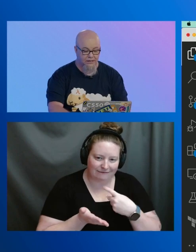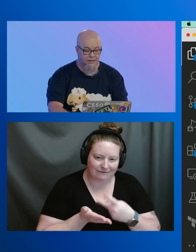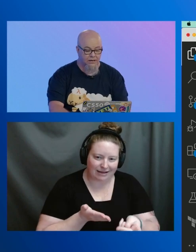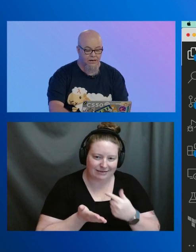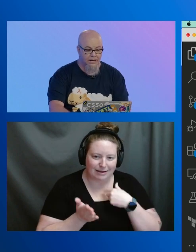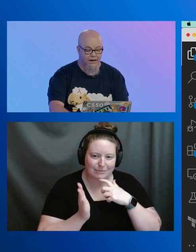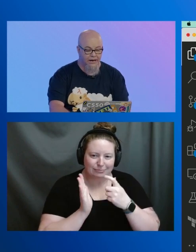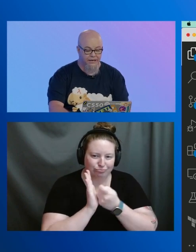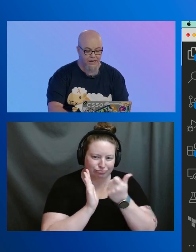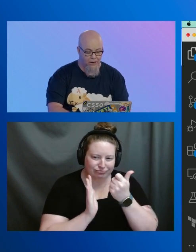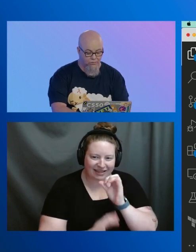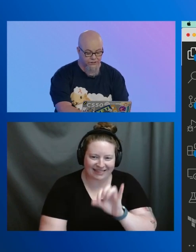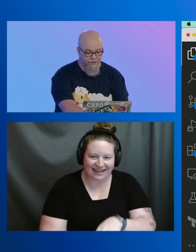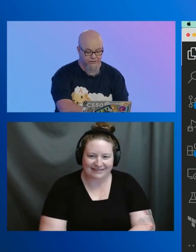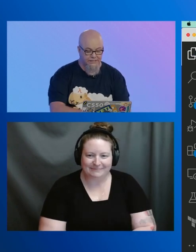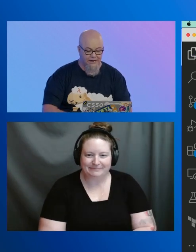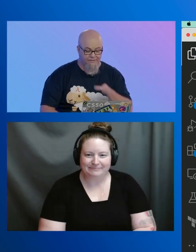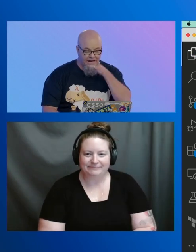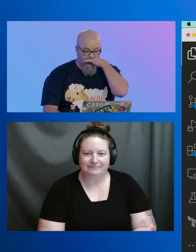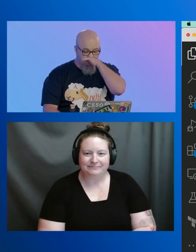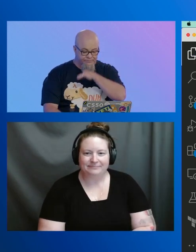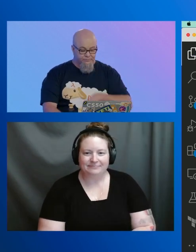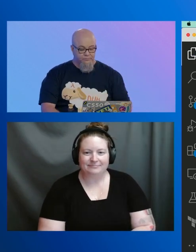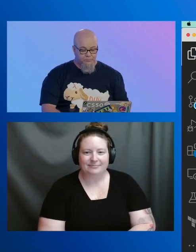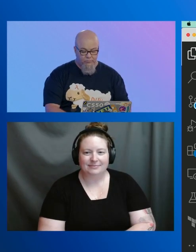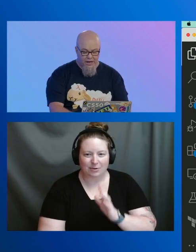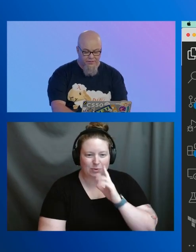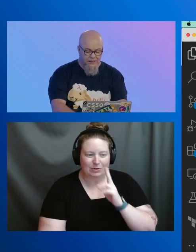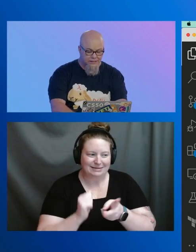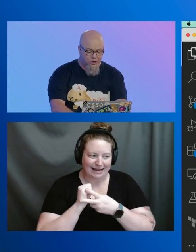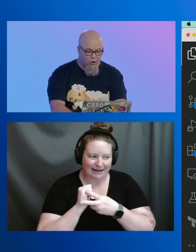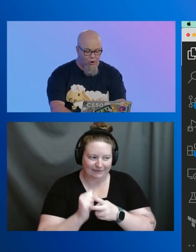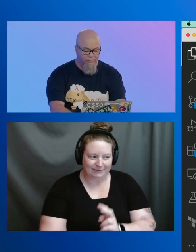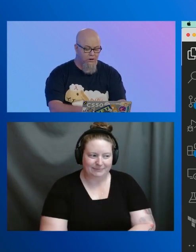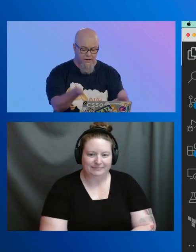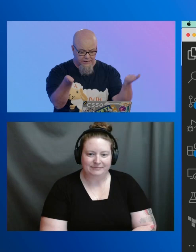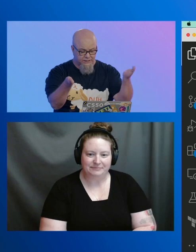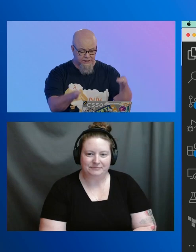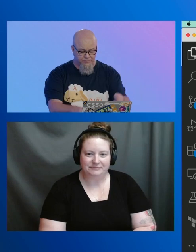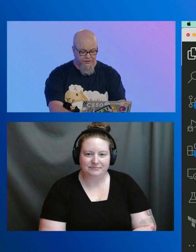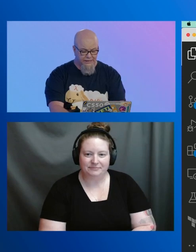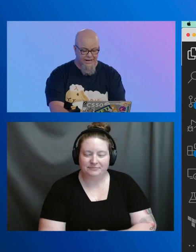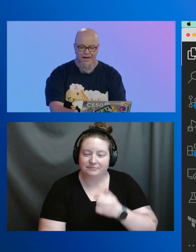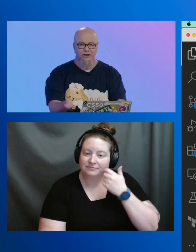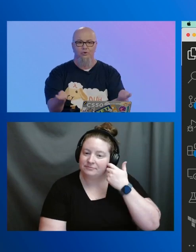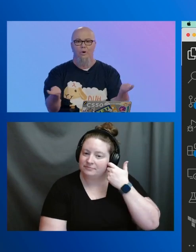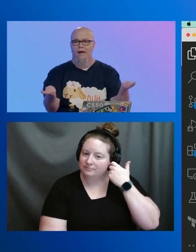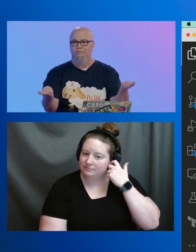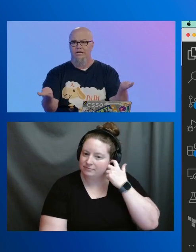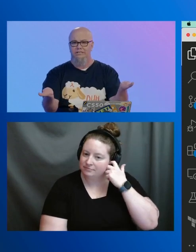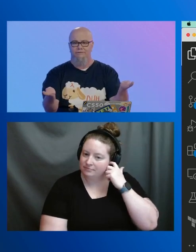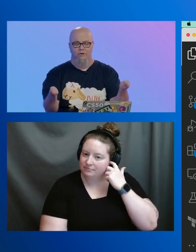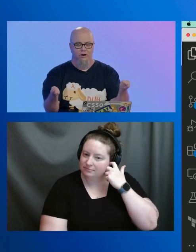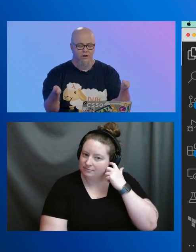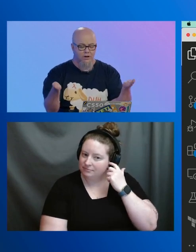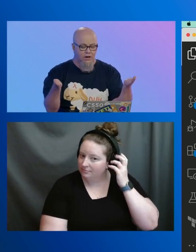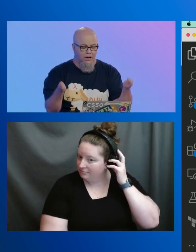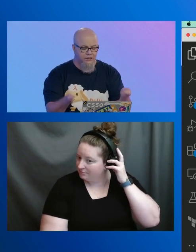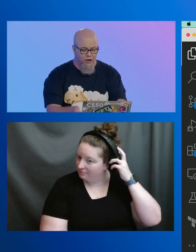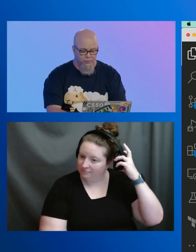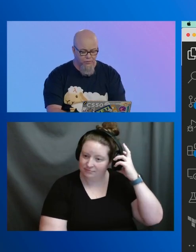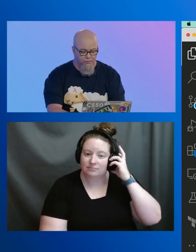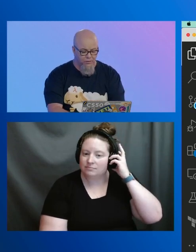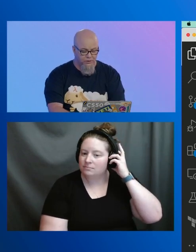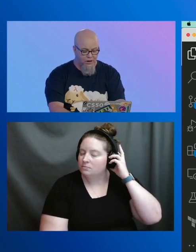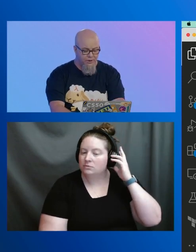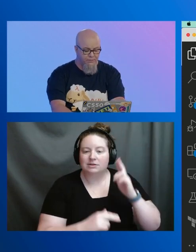this, and we'll just do a save there. And then let's go over, and it's building that out. I don't know why I'm changing it for